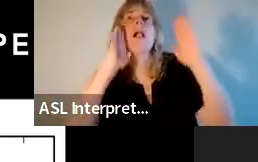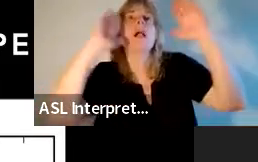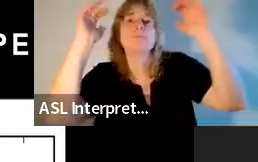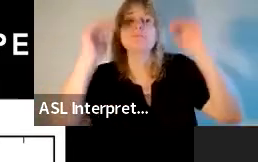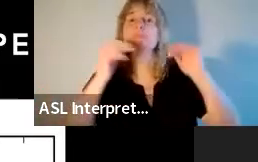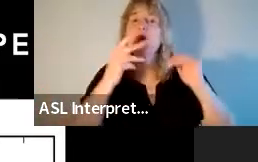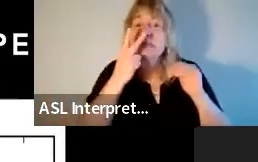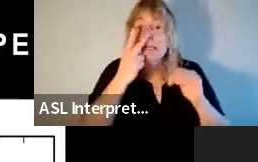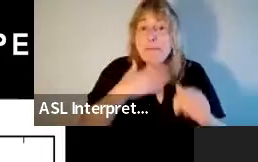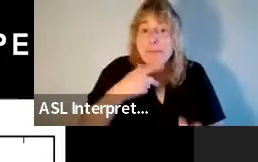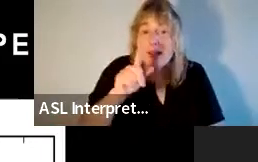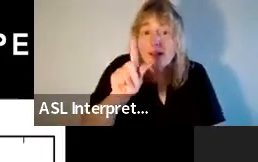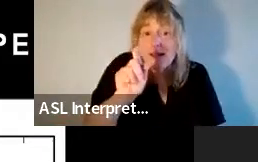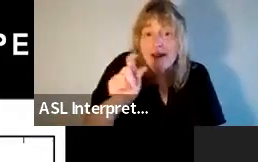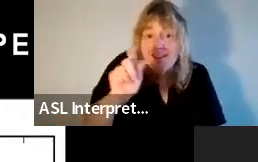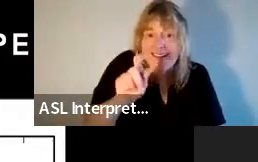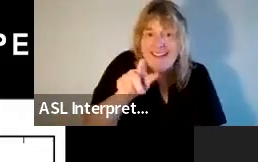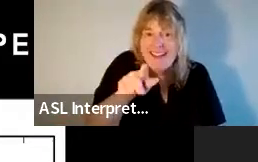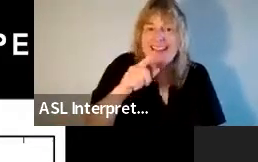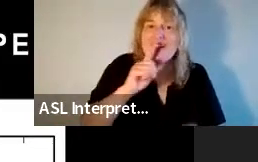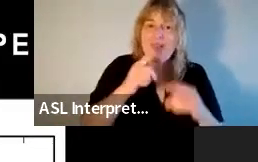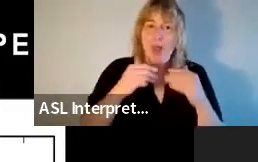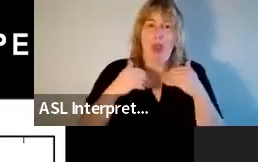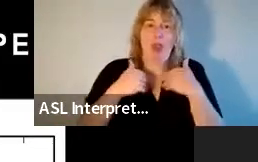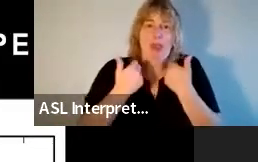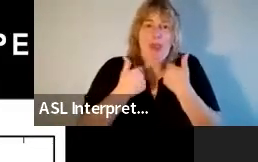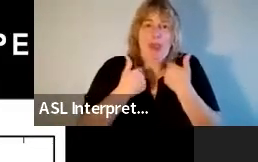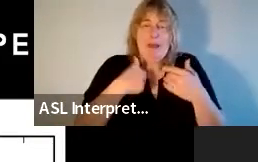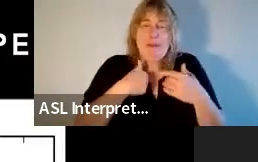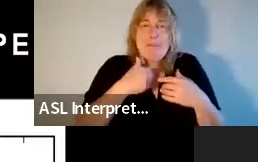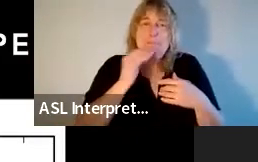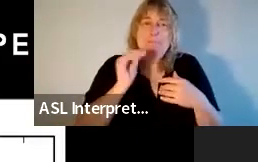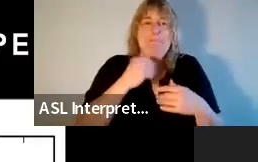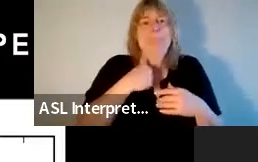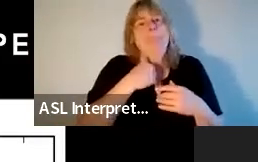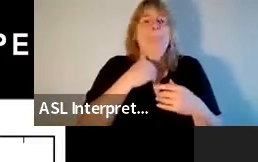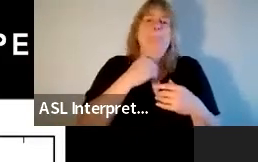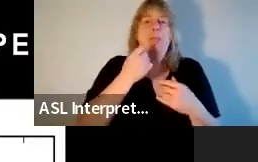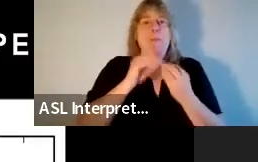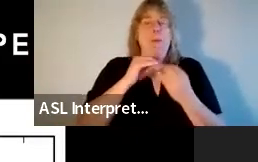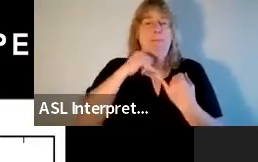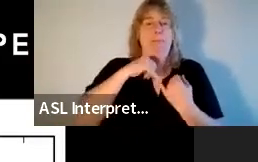me perched in amongst these distinguished scientists there in the background.